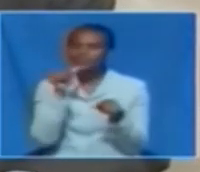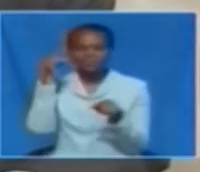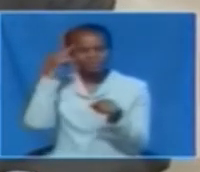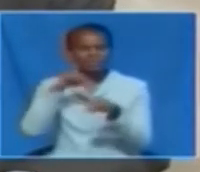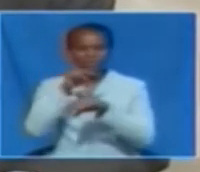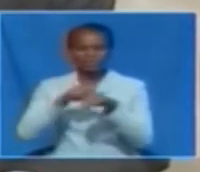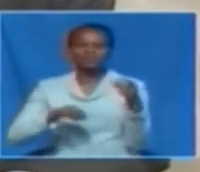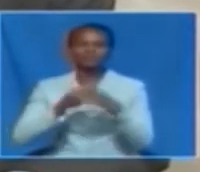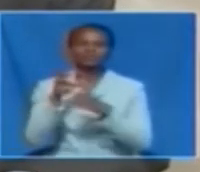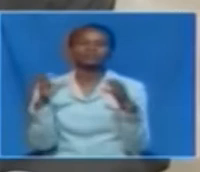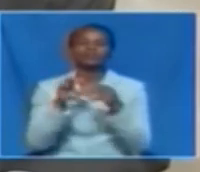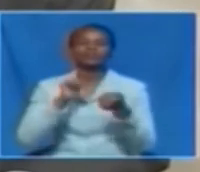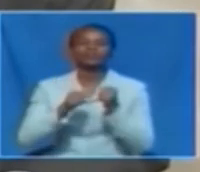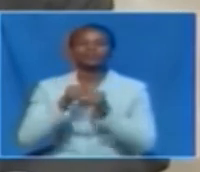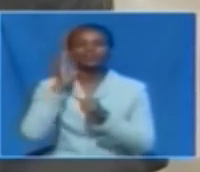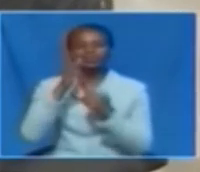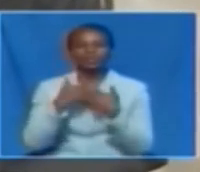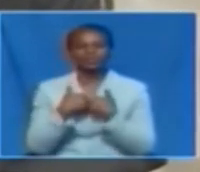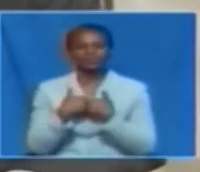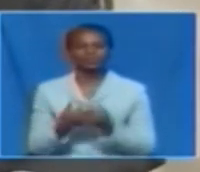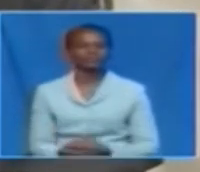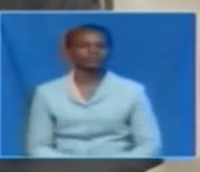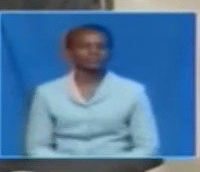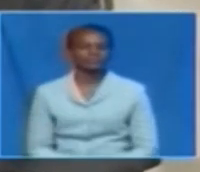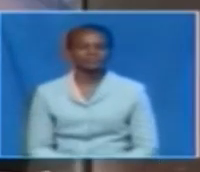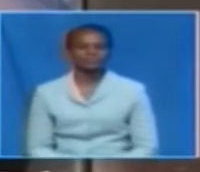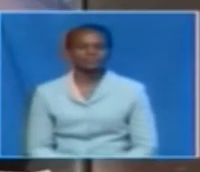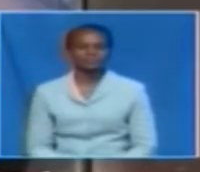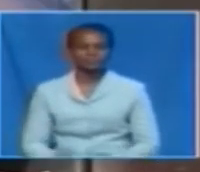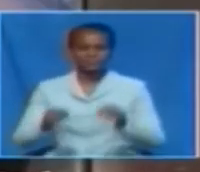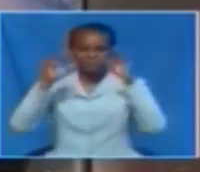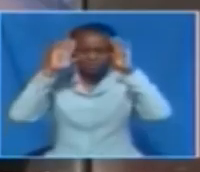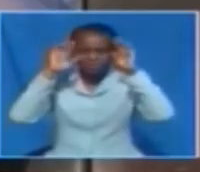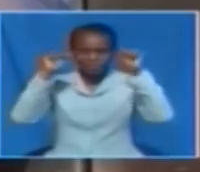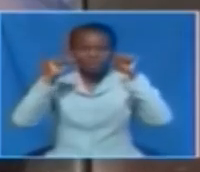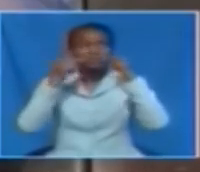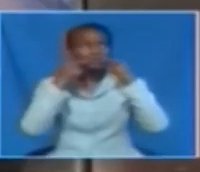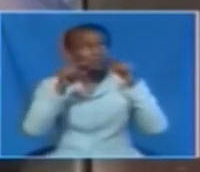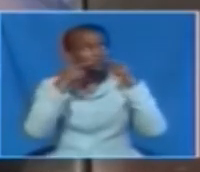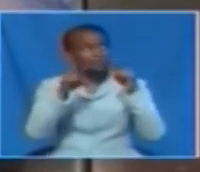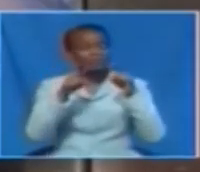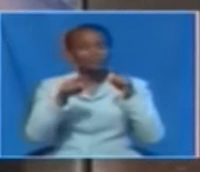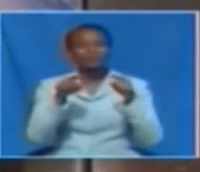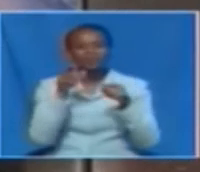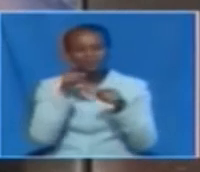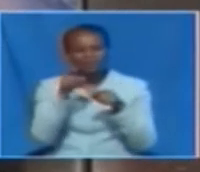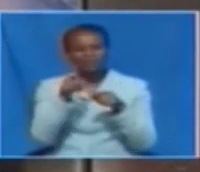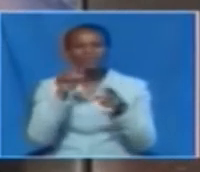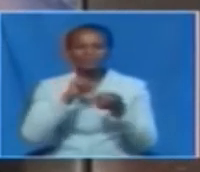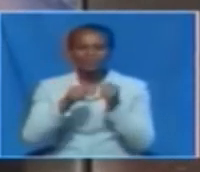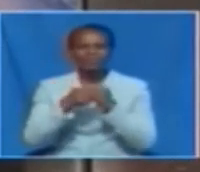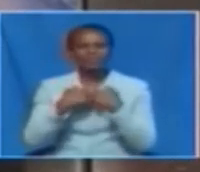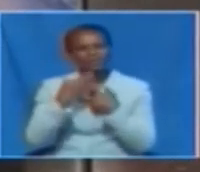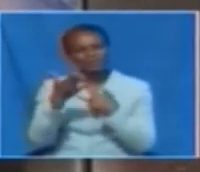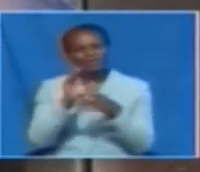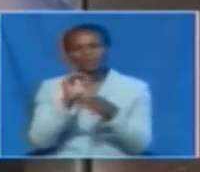Committee will have a problem with it. Two things on this alliance. The president has already announced his running mate will be female. Does that affect your desire to get into